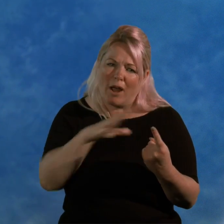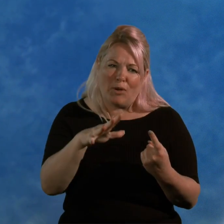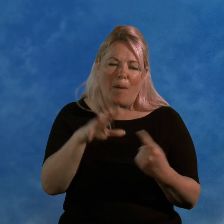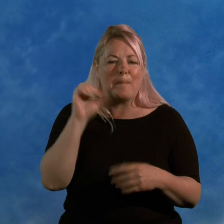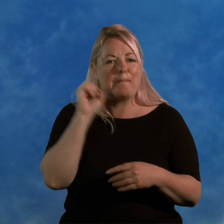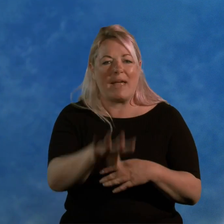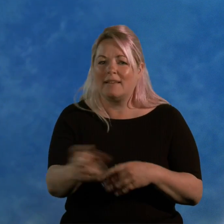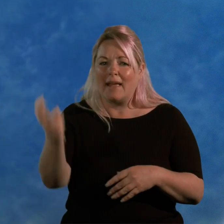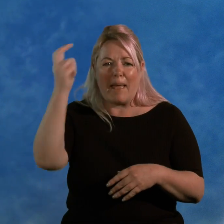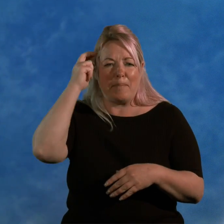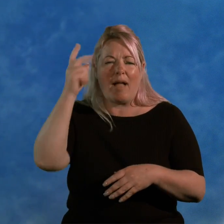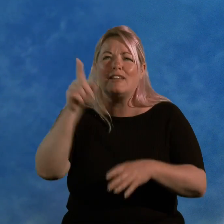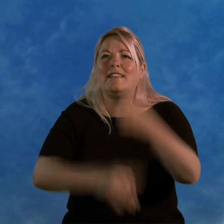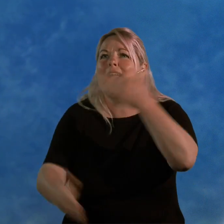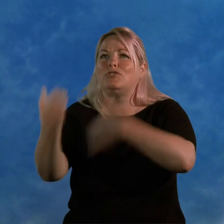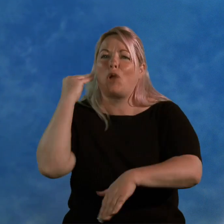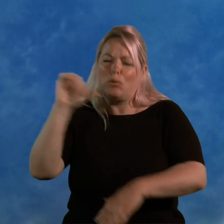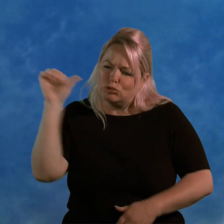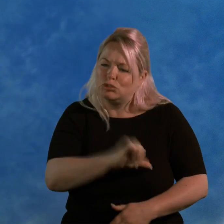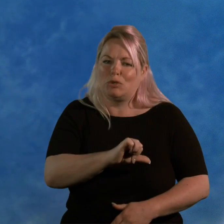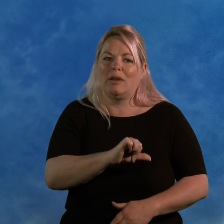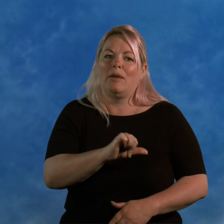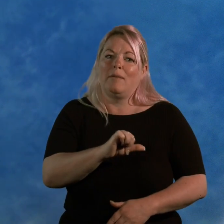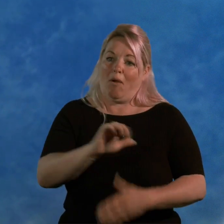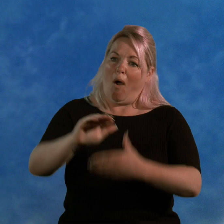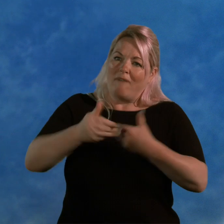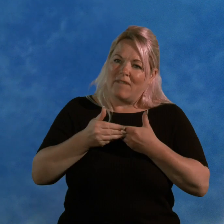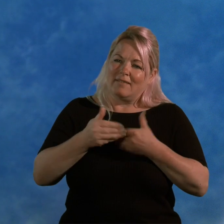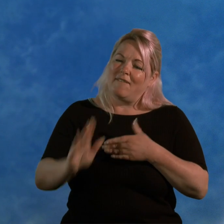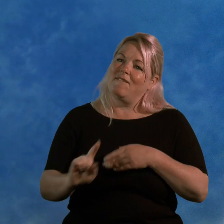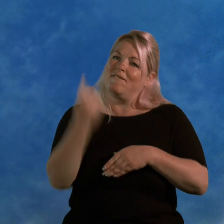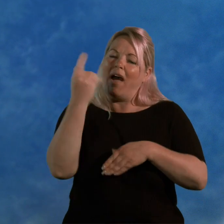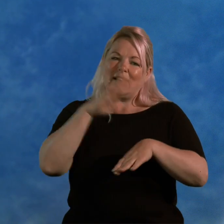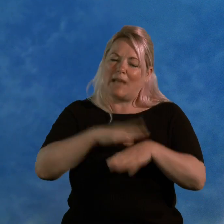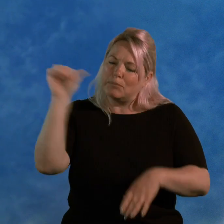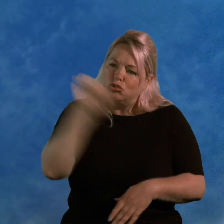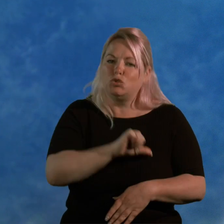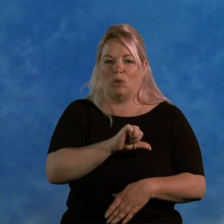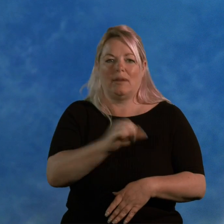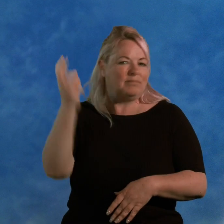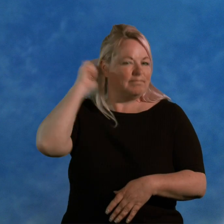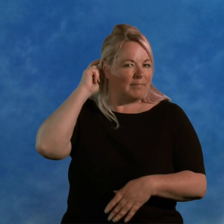implant years ago when I was first offered it. It's changed my life completely.